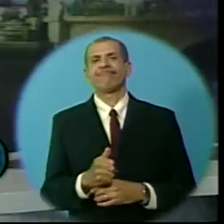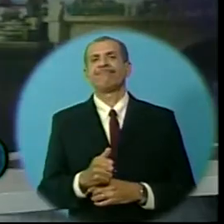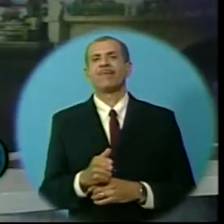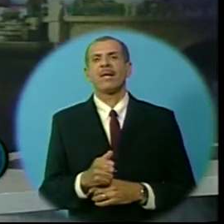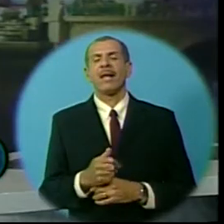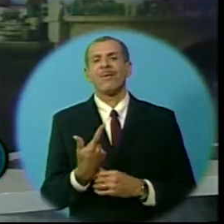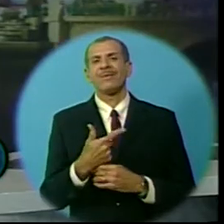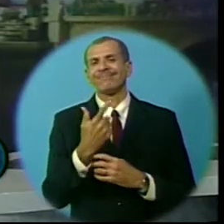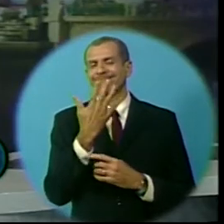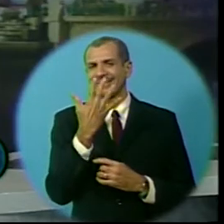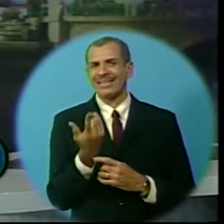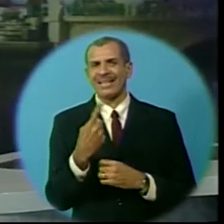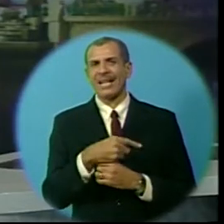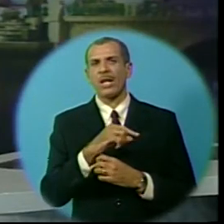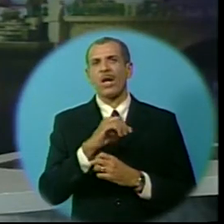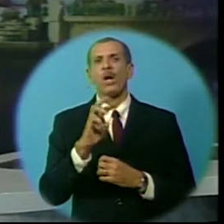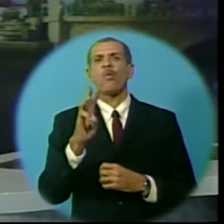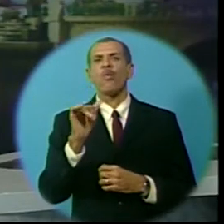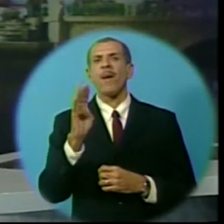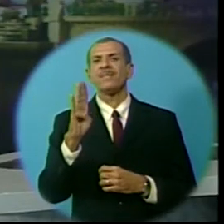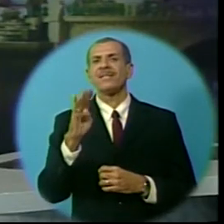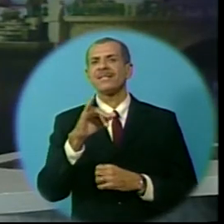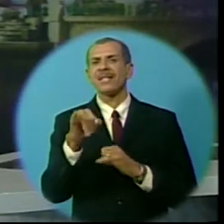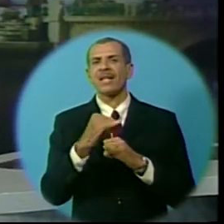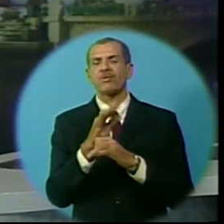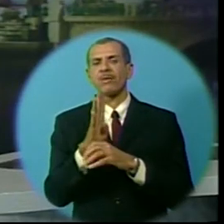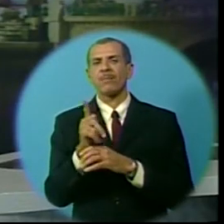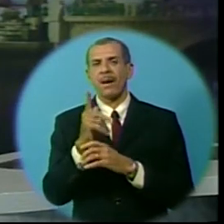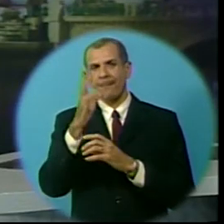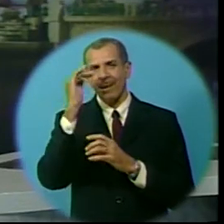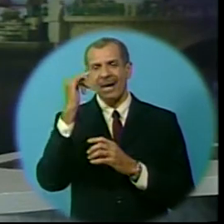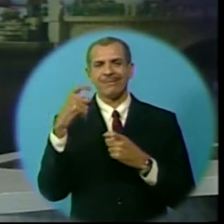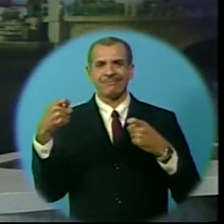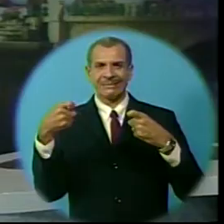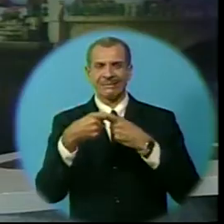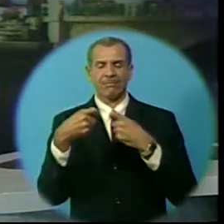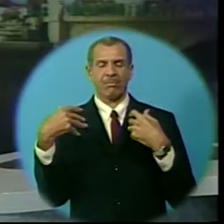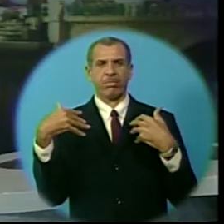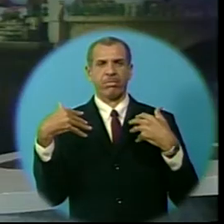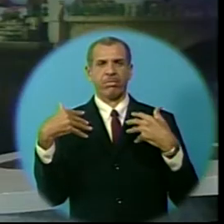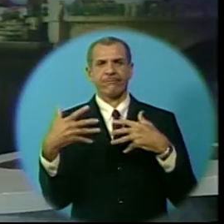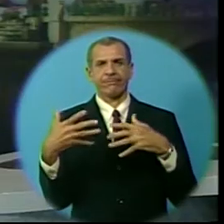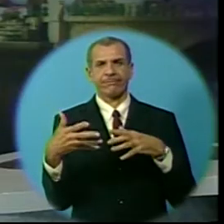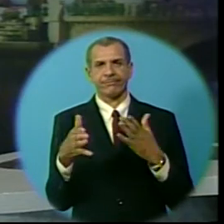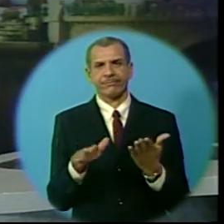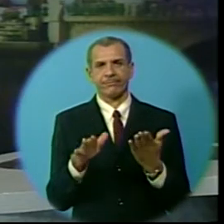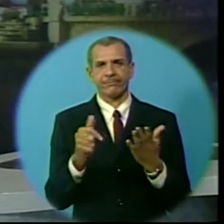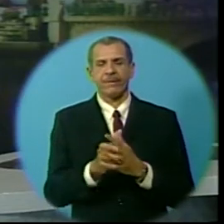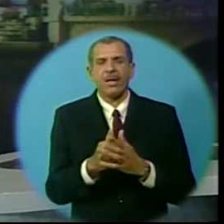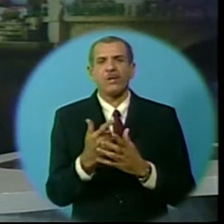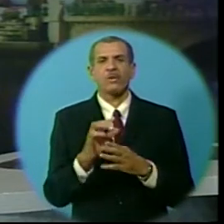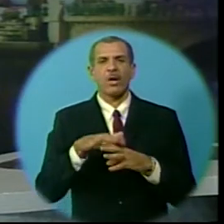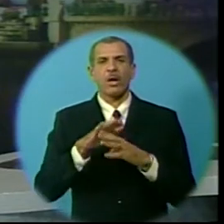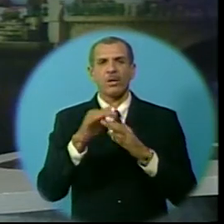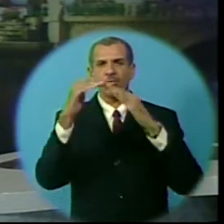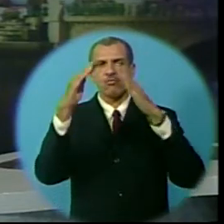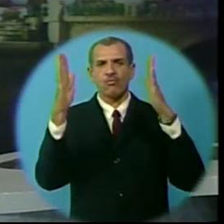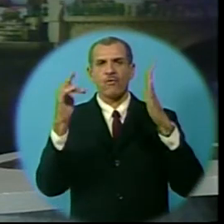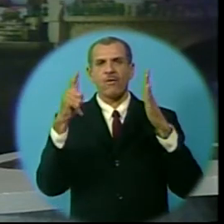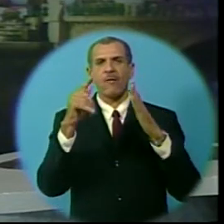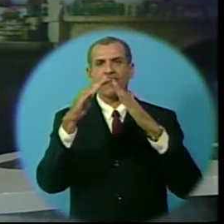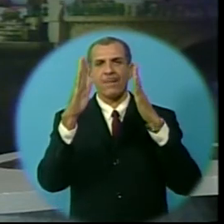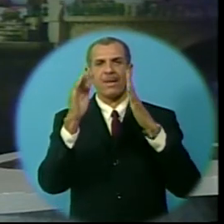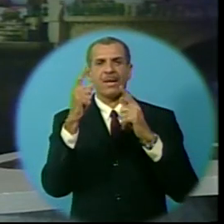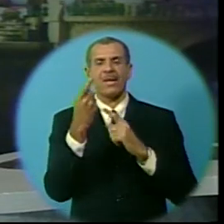tragic day in Webster's Industrial Park when a man was apparently electrocuted. The man was reportedly on the roof of a building in